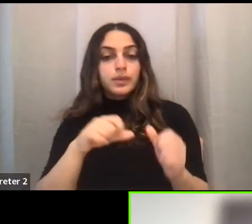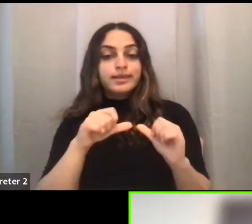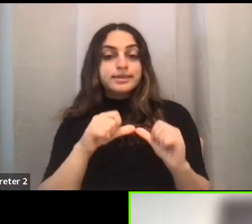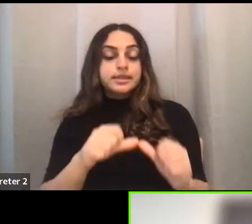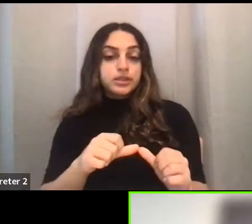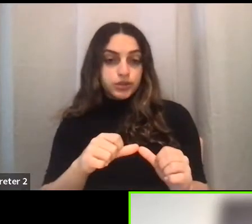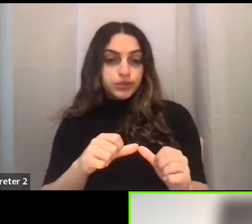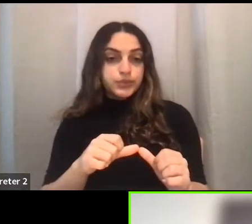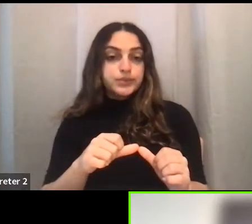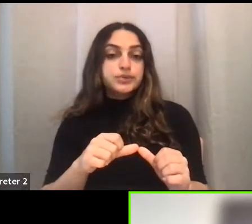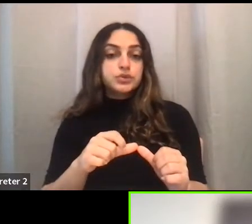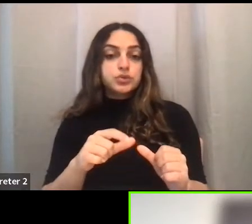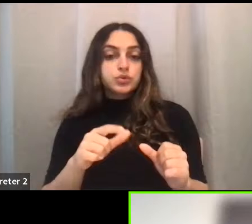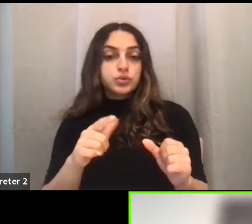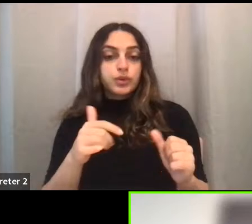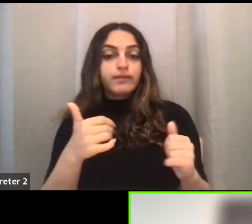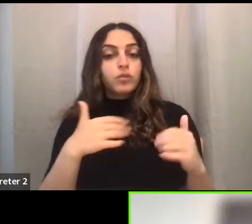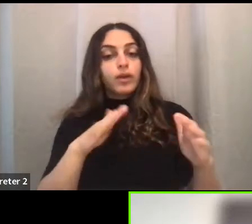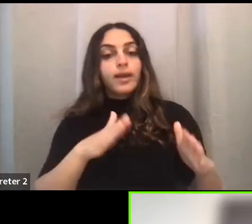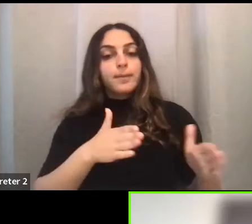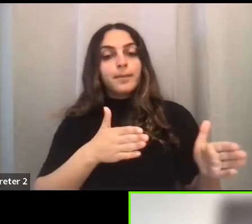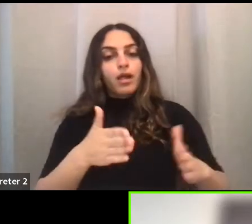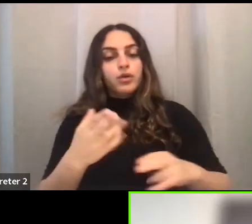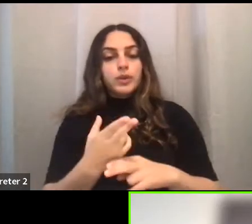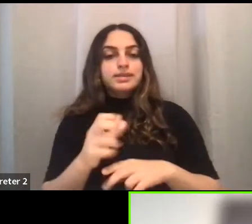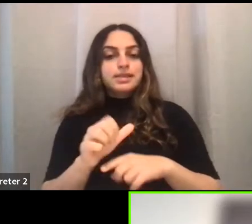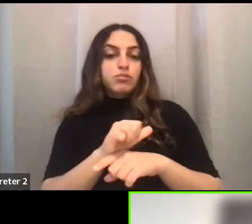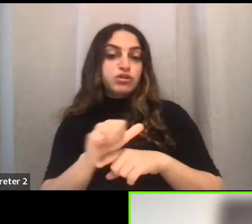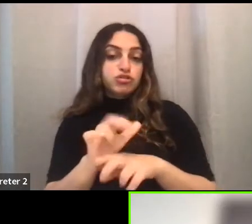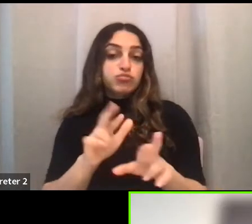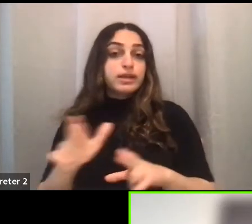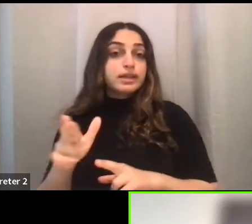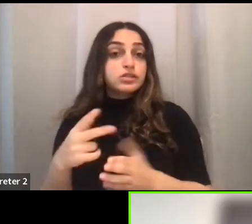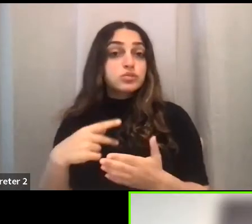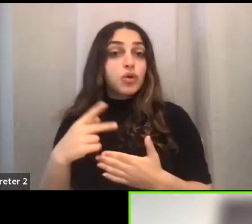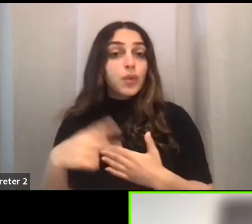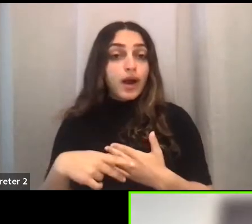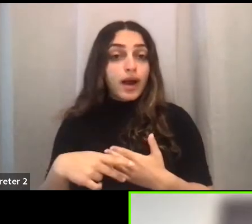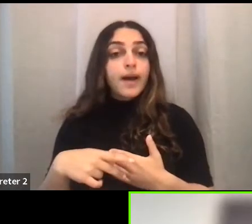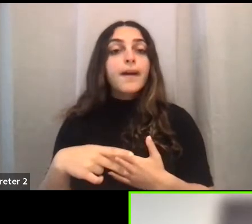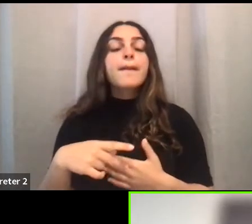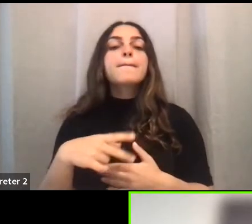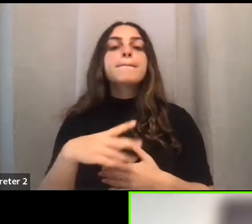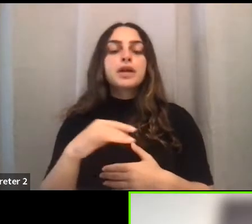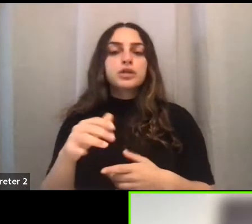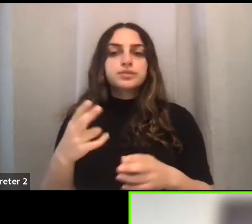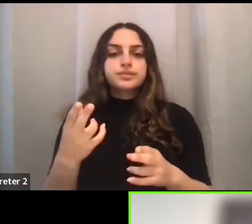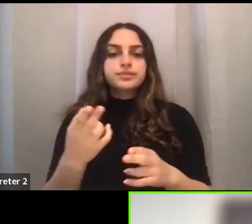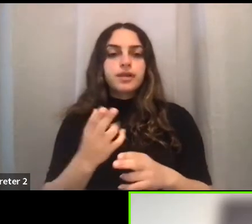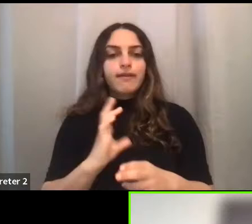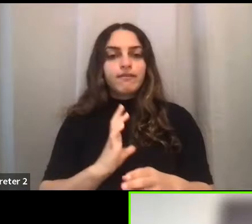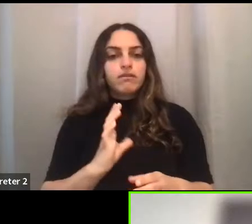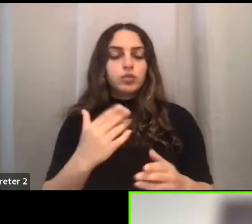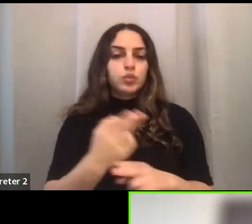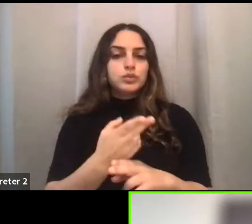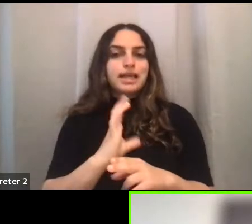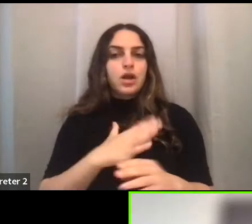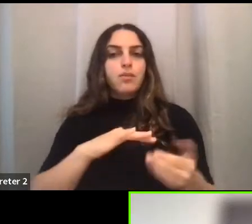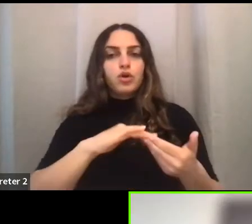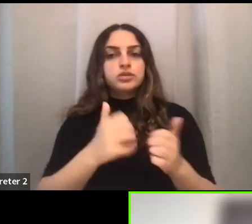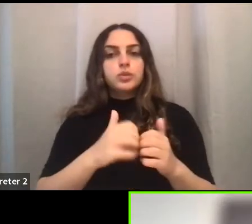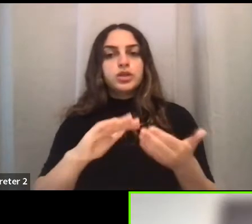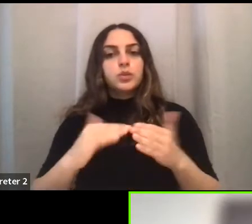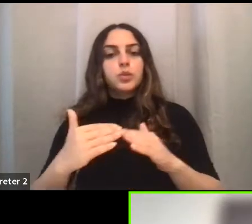to you know create pathways utilizing the apprenticeship brightness program um and utilizing our partnerships with community community